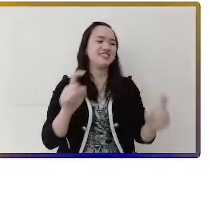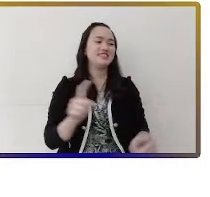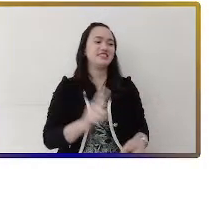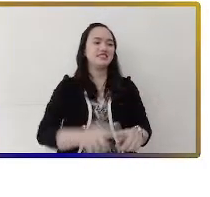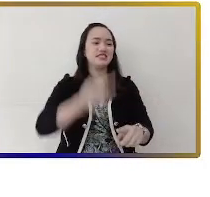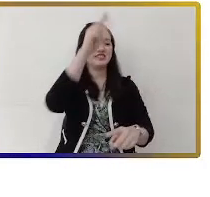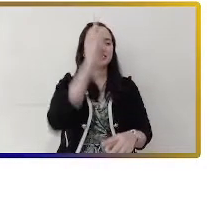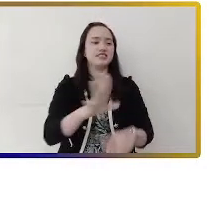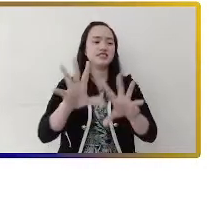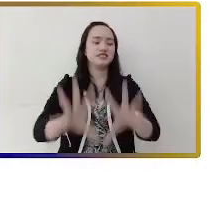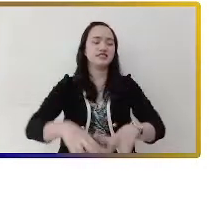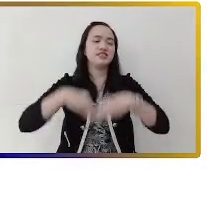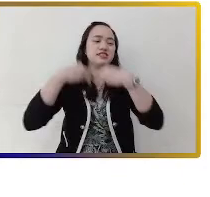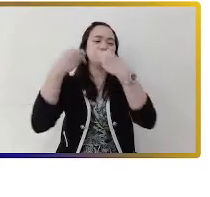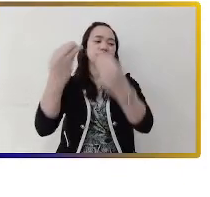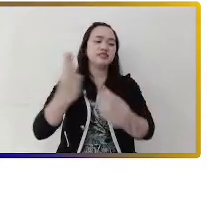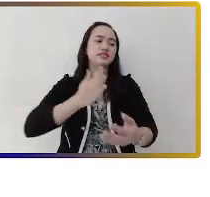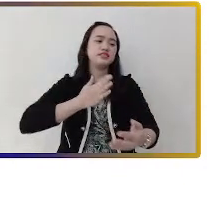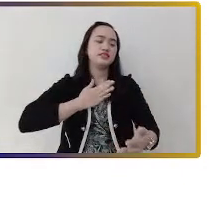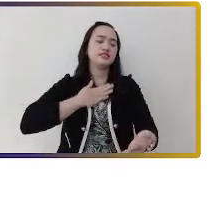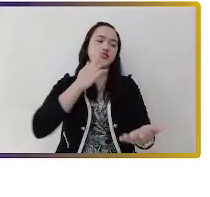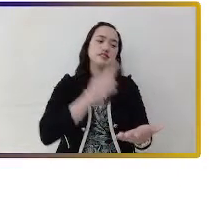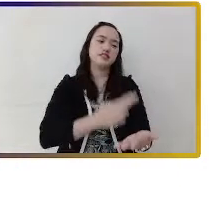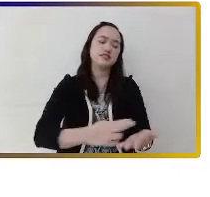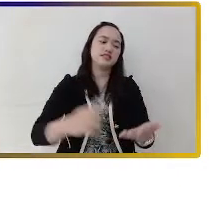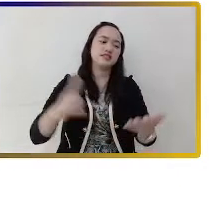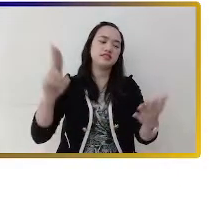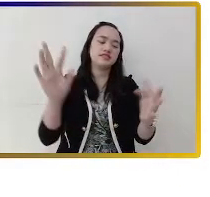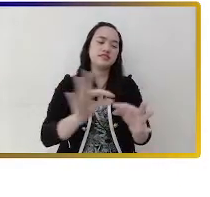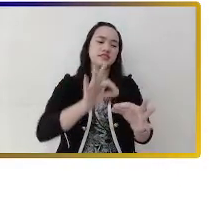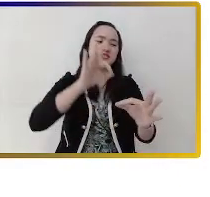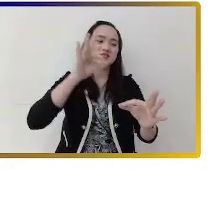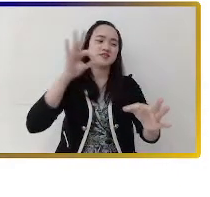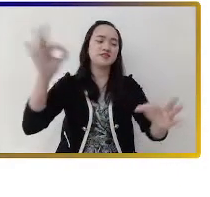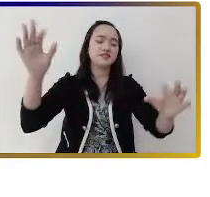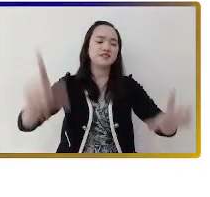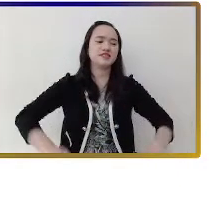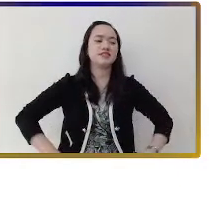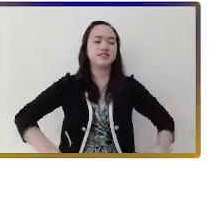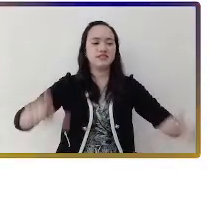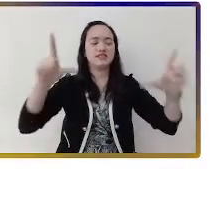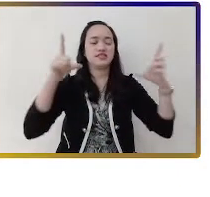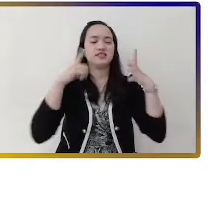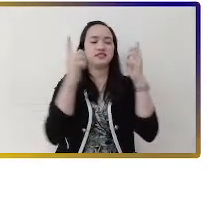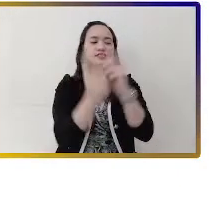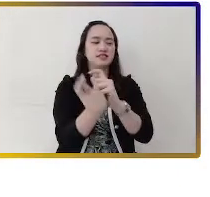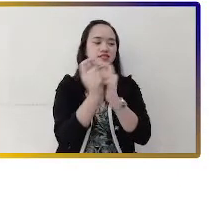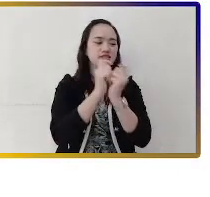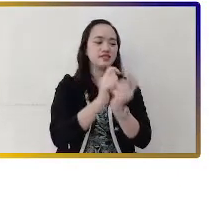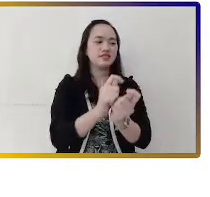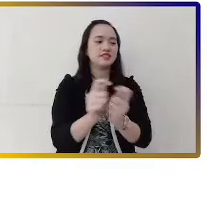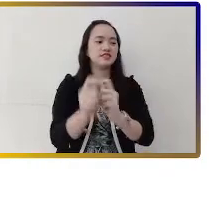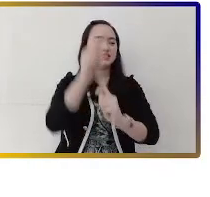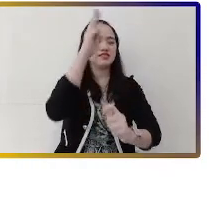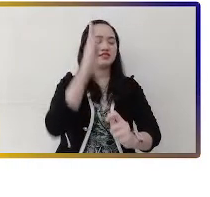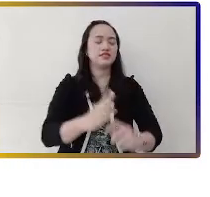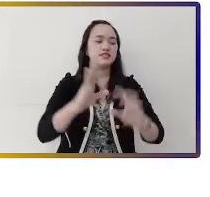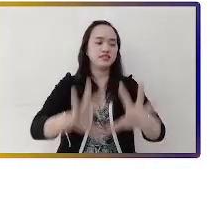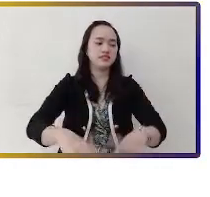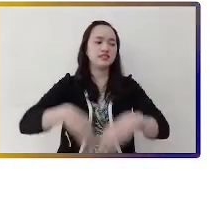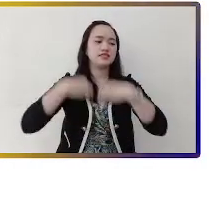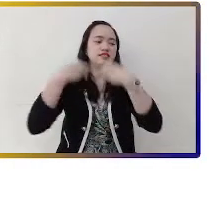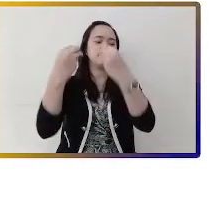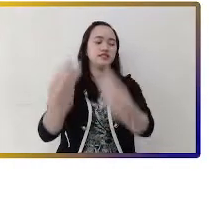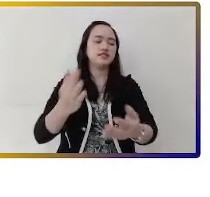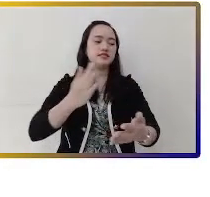sin, but he left me his Holy Spirit to live within.